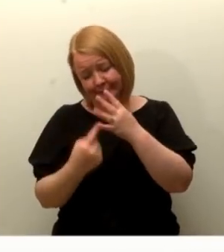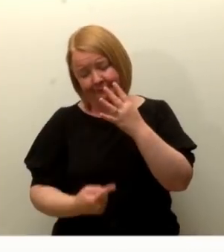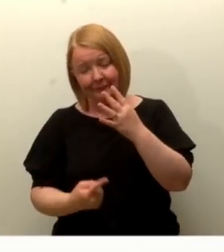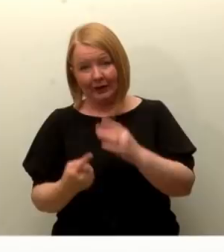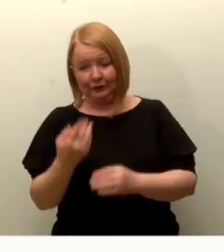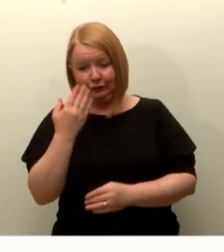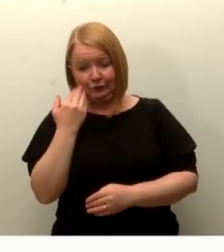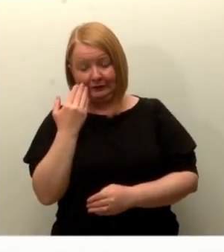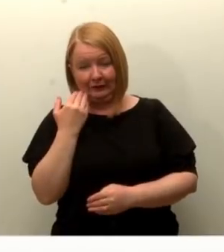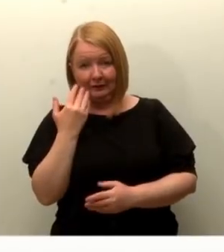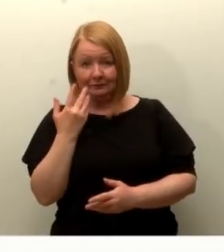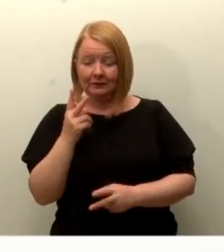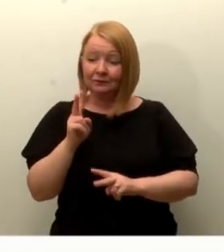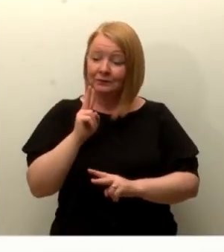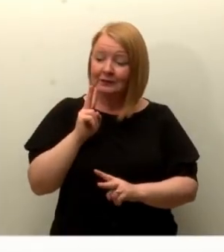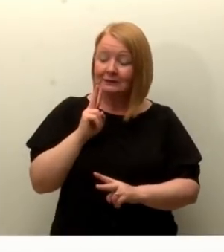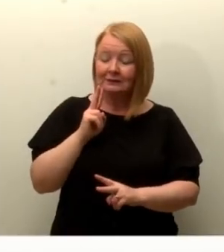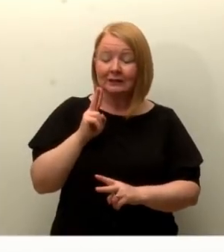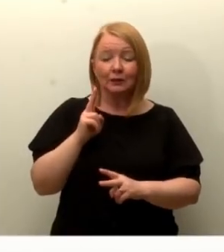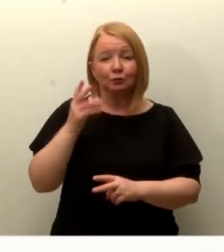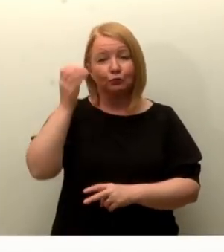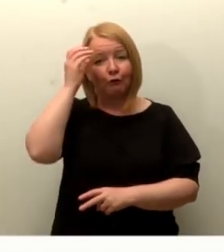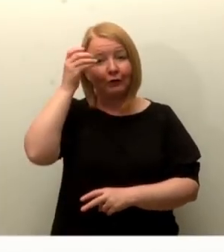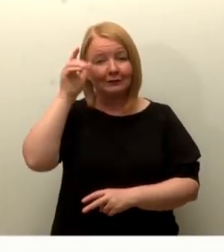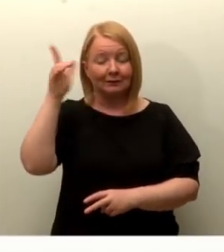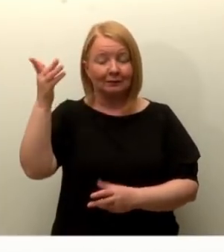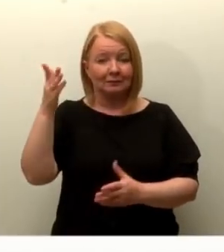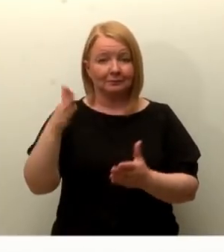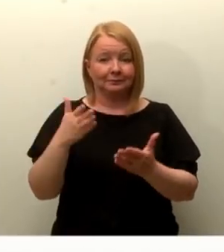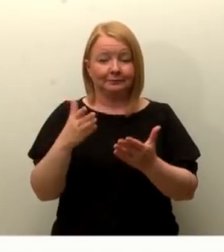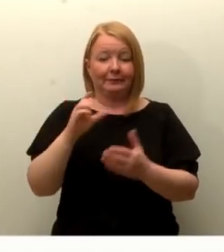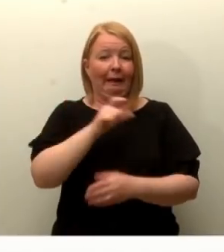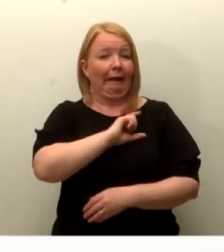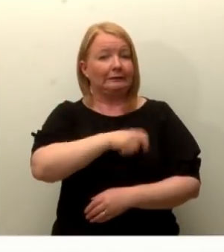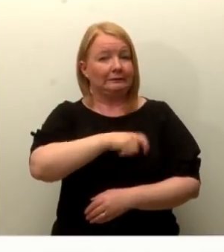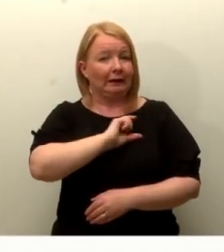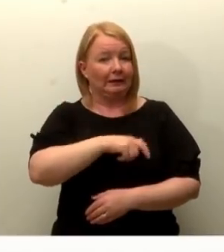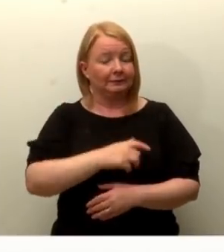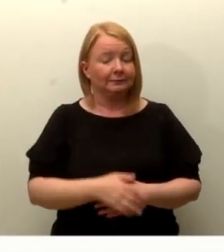recently, a visiting professor at McMaster University in Canada.